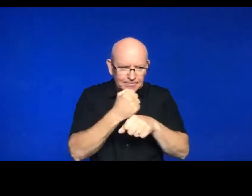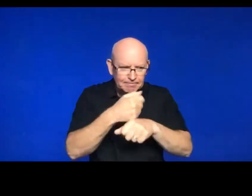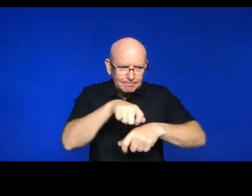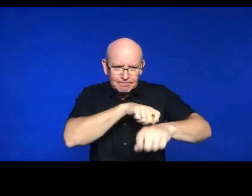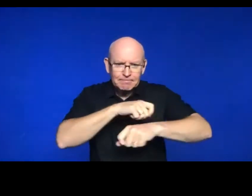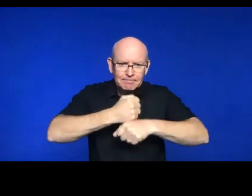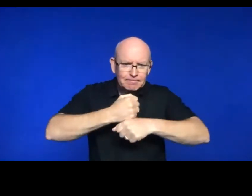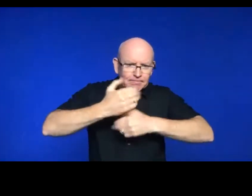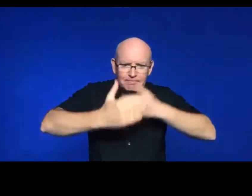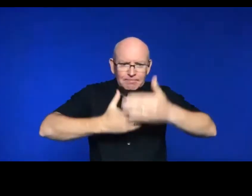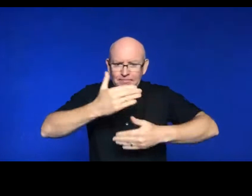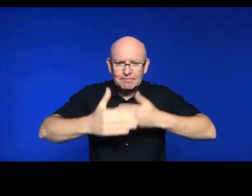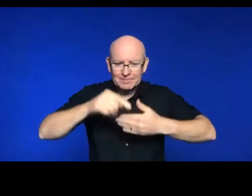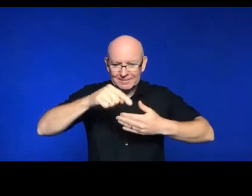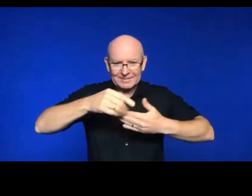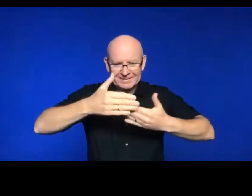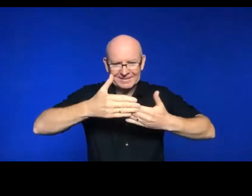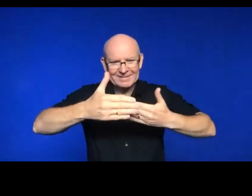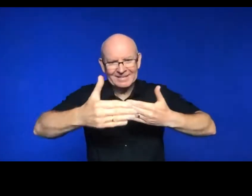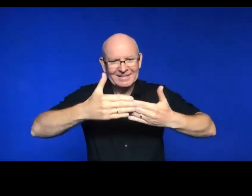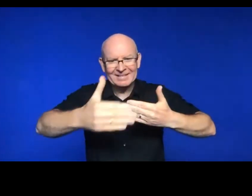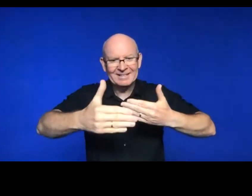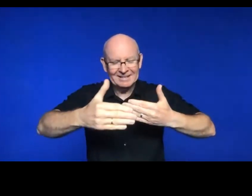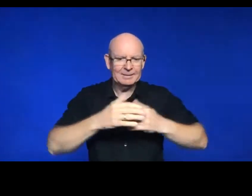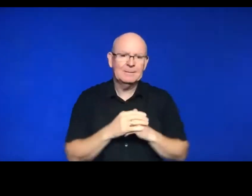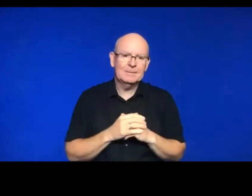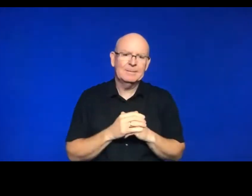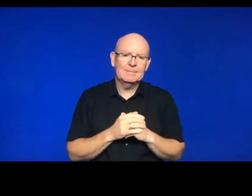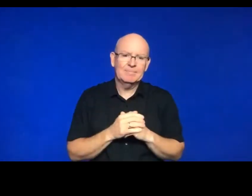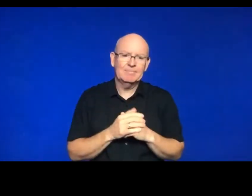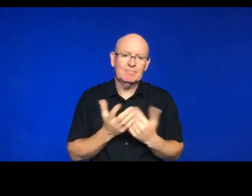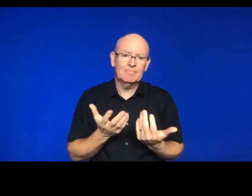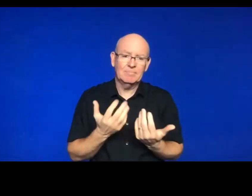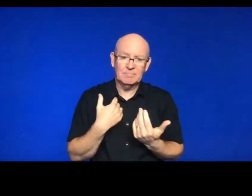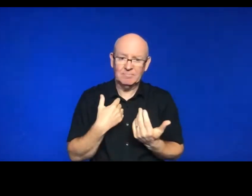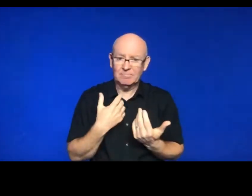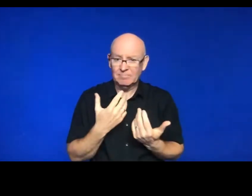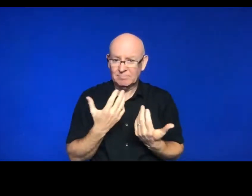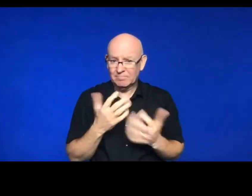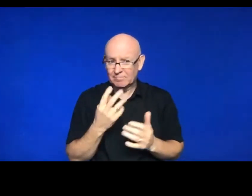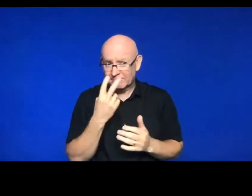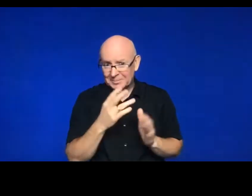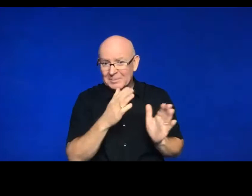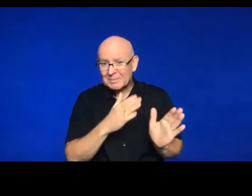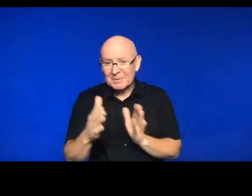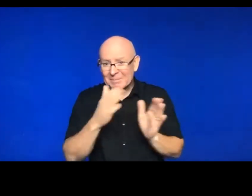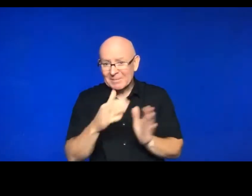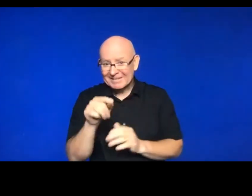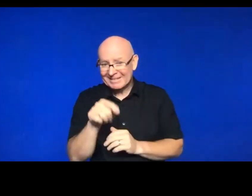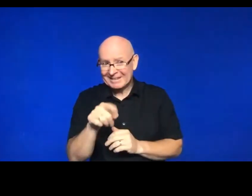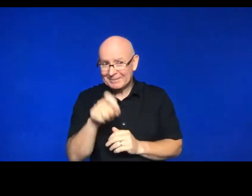because we need already to plan for it, so that we make sure that when the